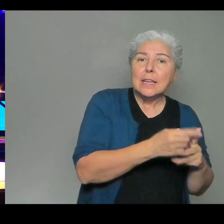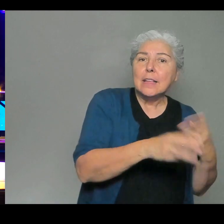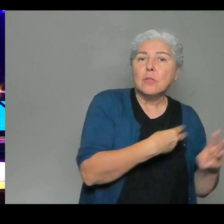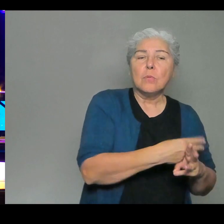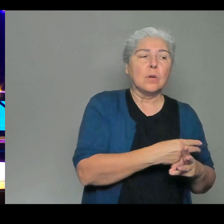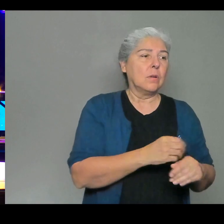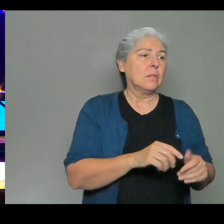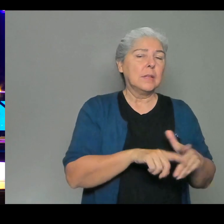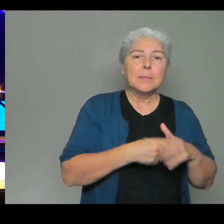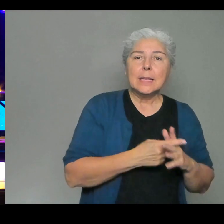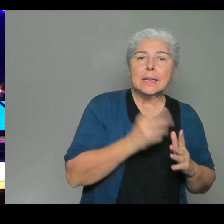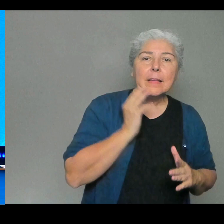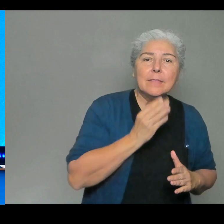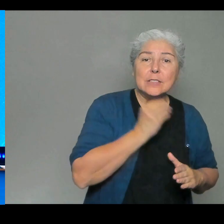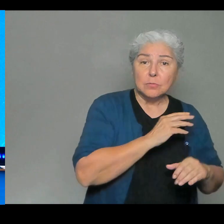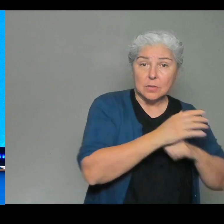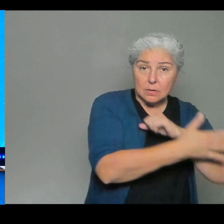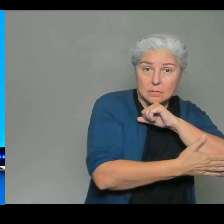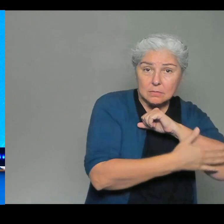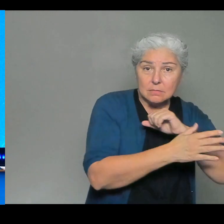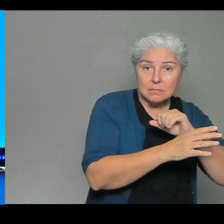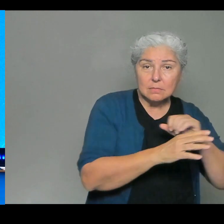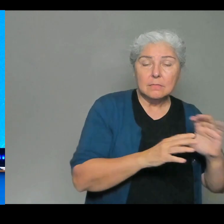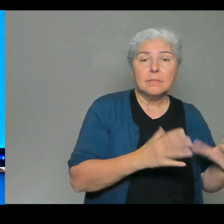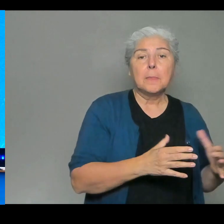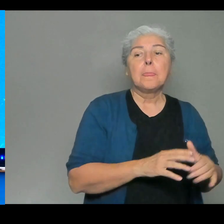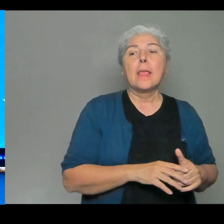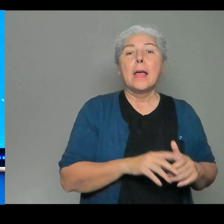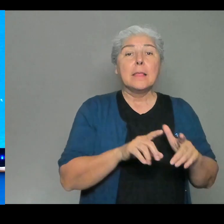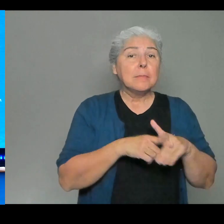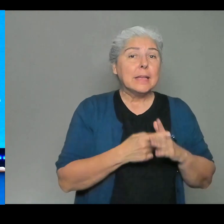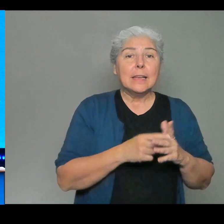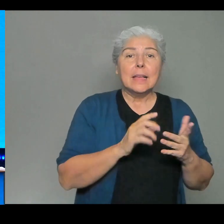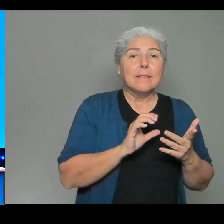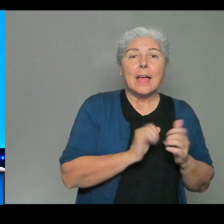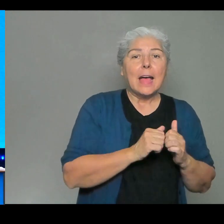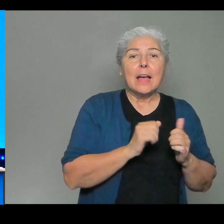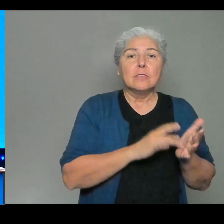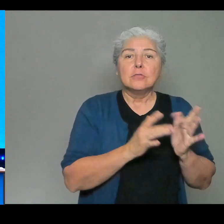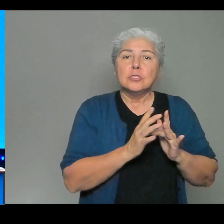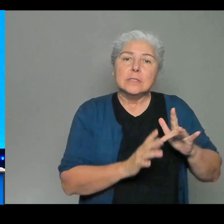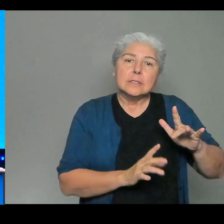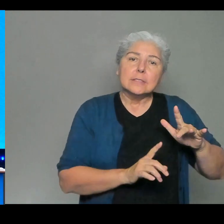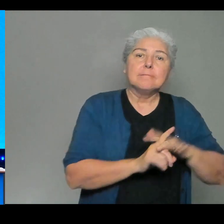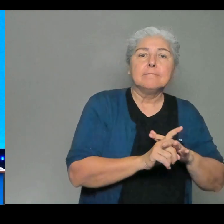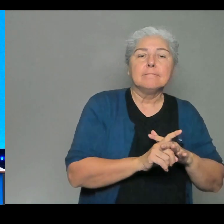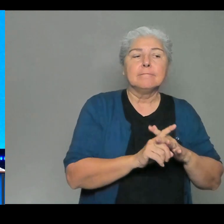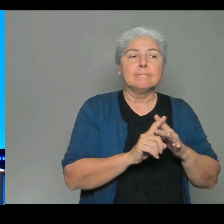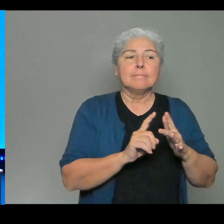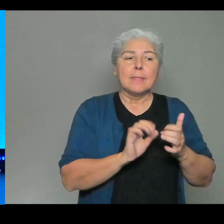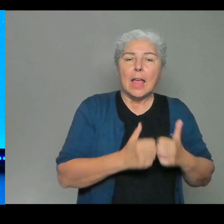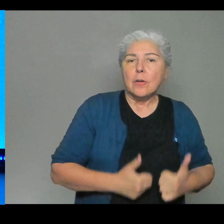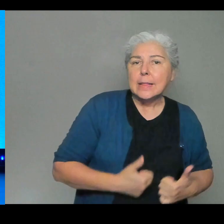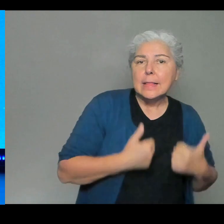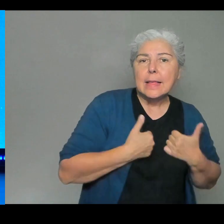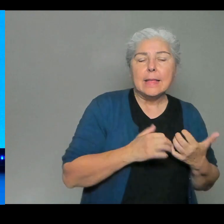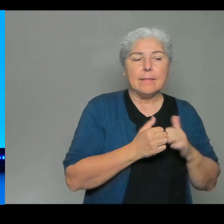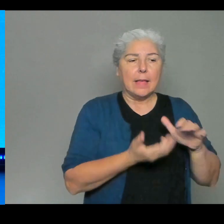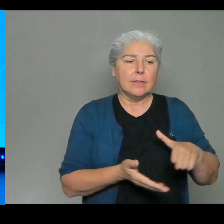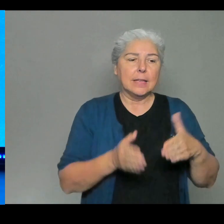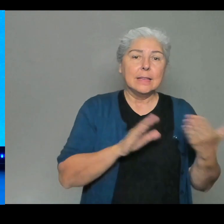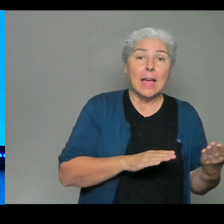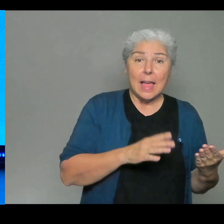the beginning of the Israel nation, the beginning of a religion that would bring into the world Jesus and tell us how Jesus would come,